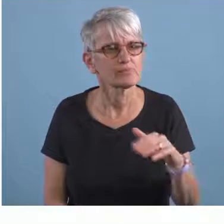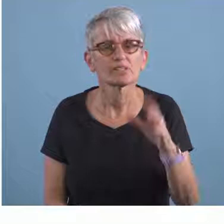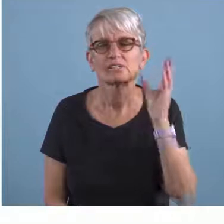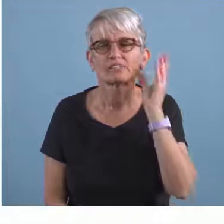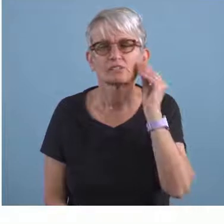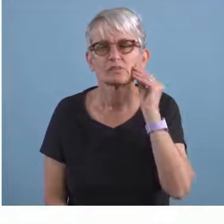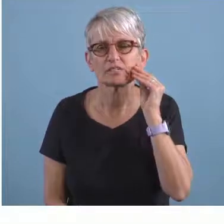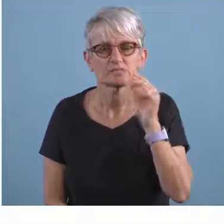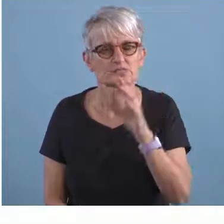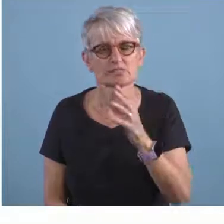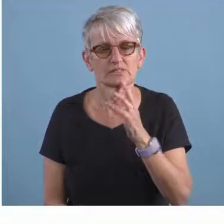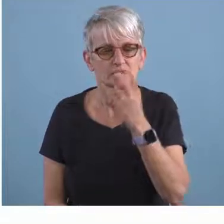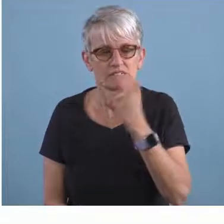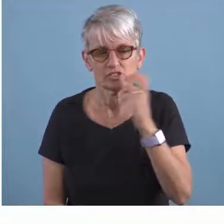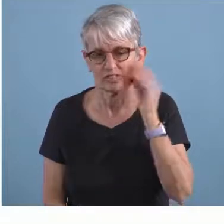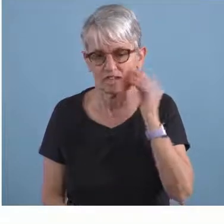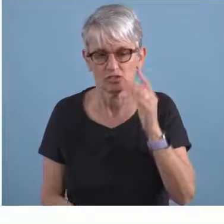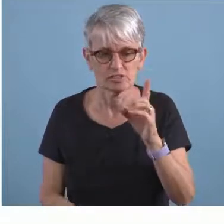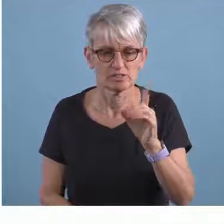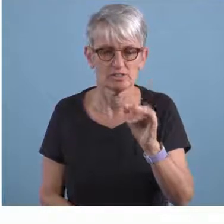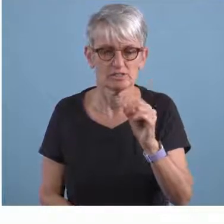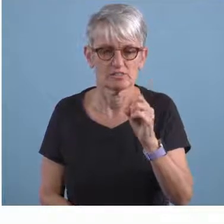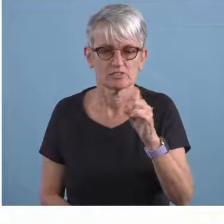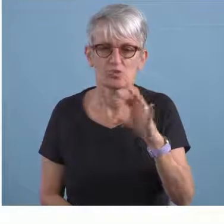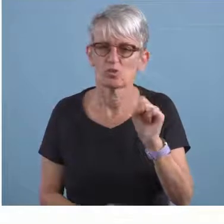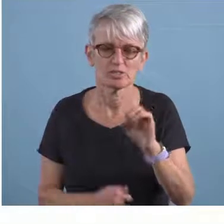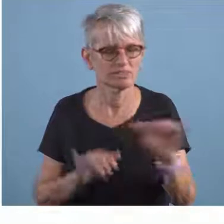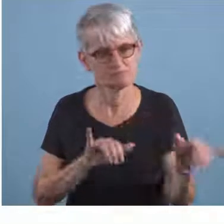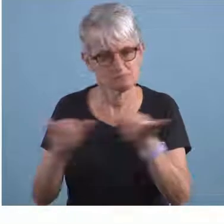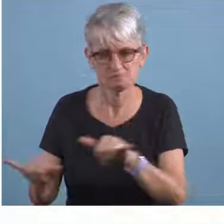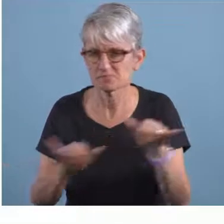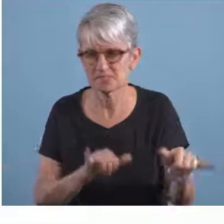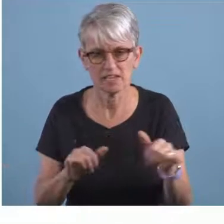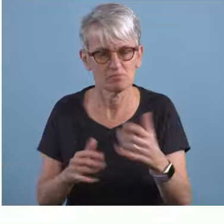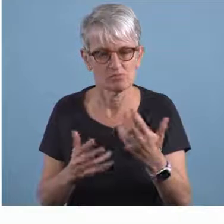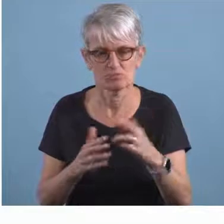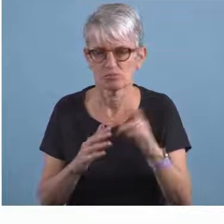disorders. Again, no difference in the two conditions. And the fourth study,